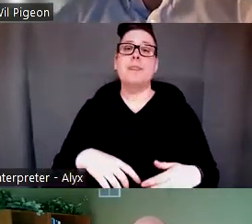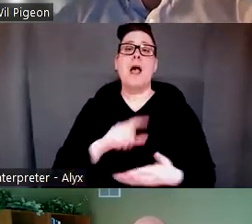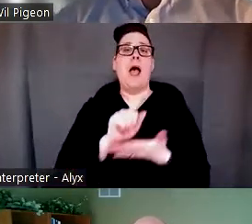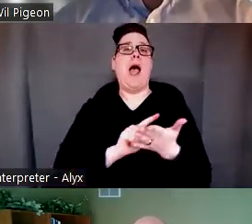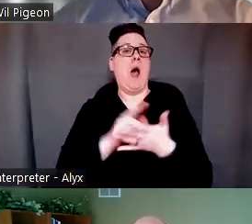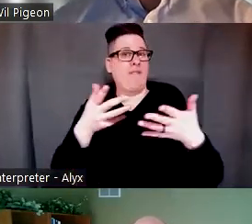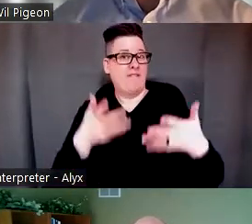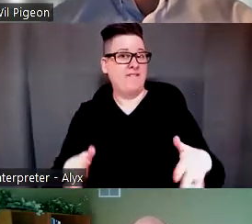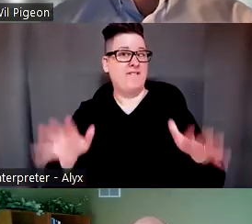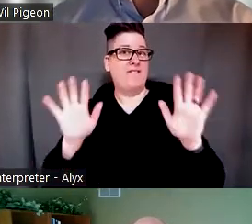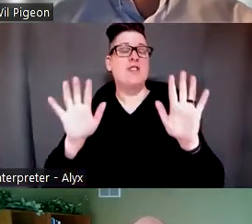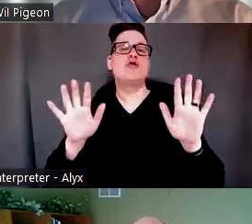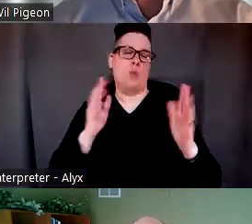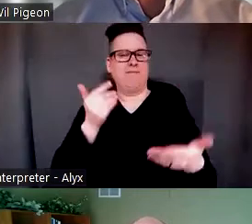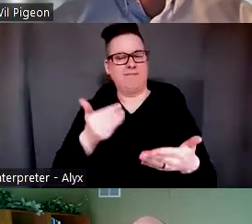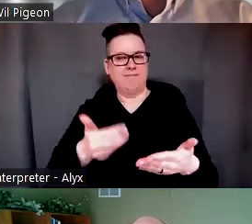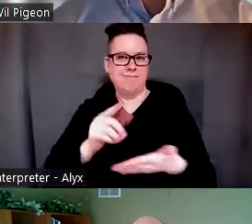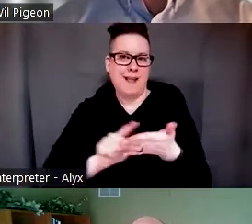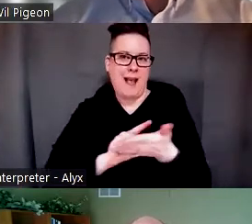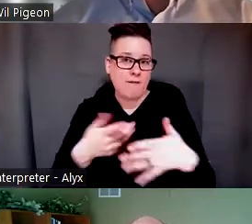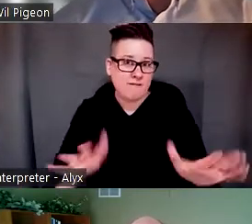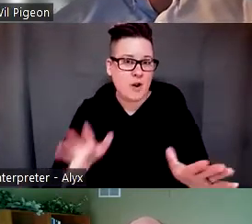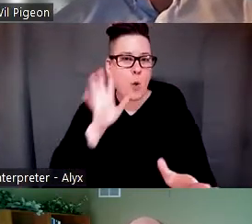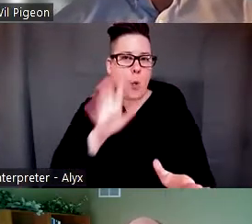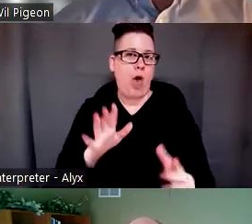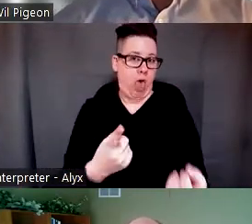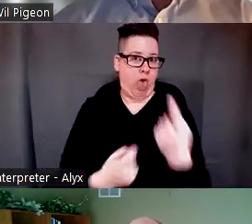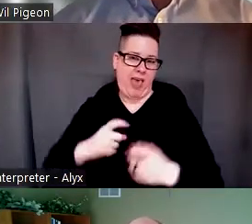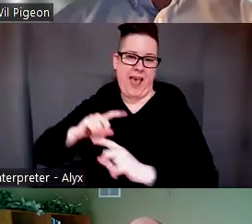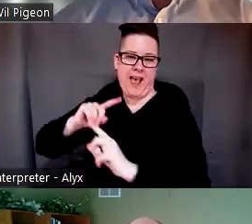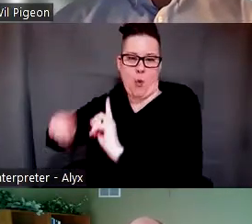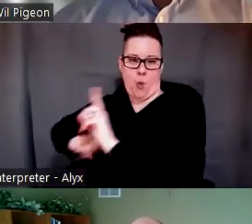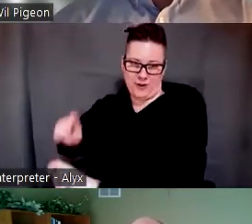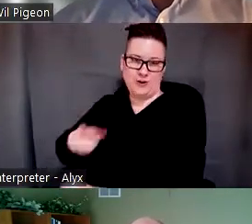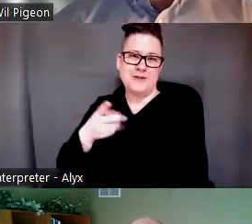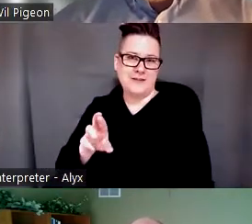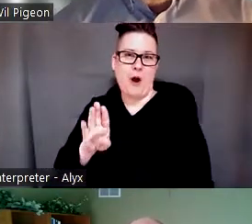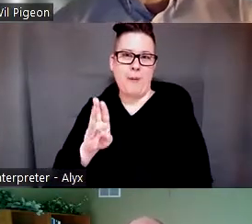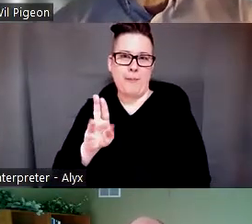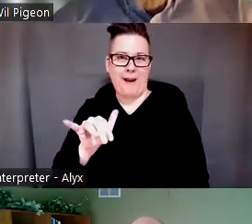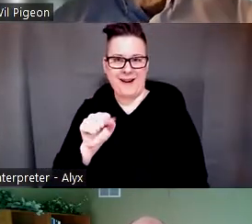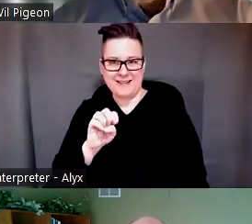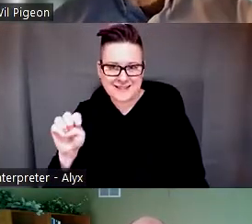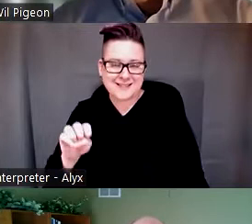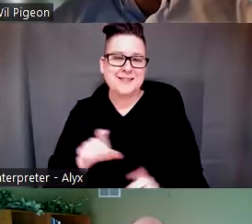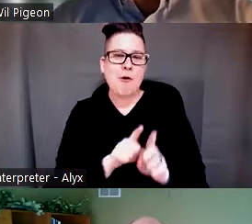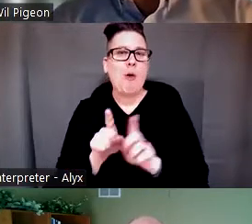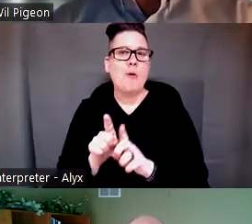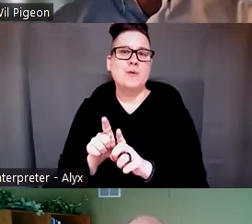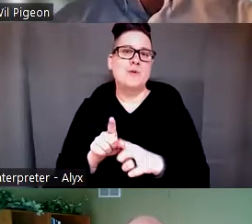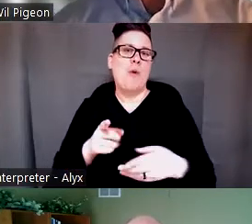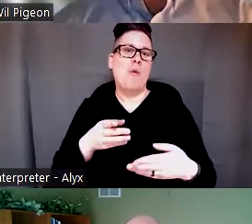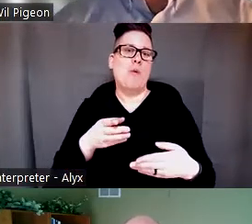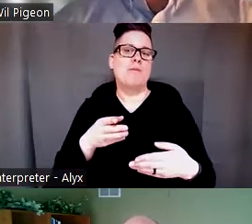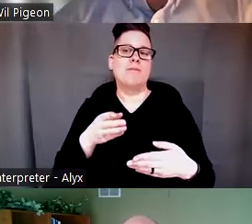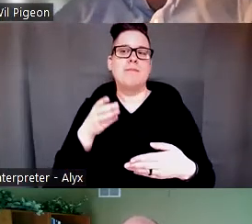towards the end of the hour, I'll relay any questions to Dr. Buysse for the Q&A portion. And also at the end of the hour and at